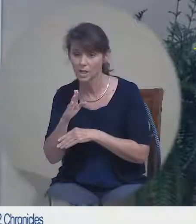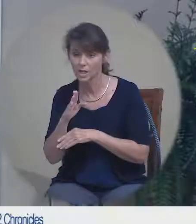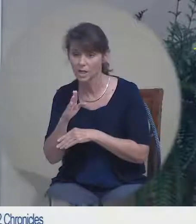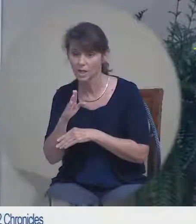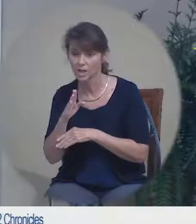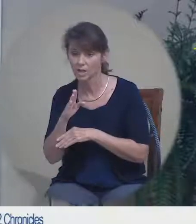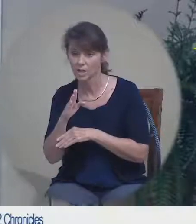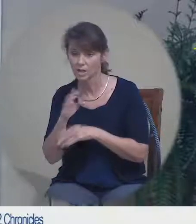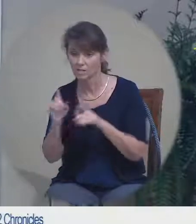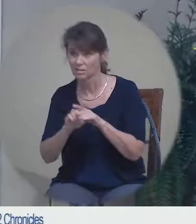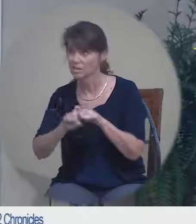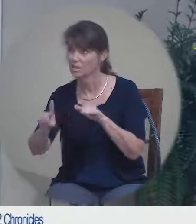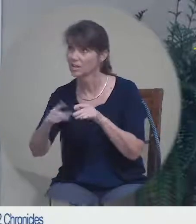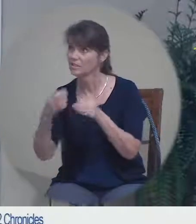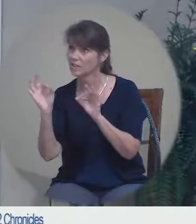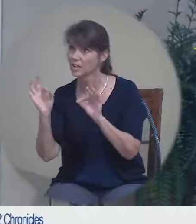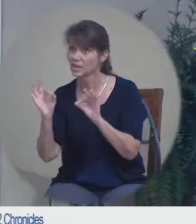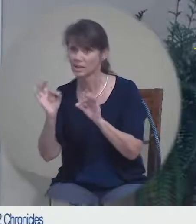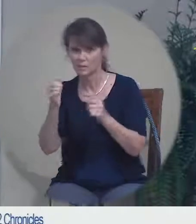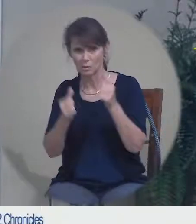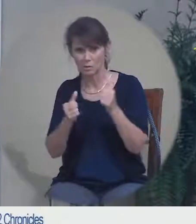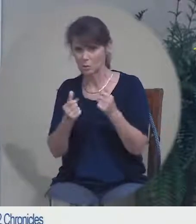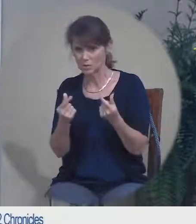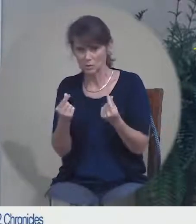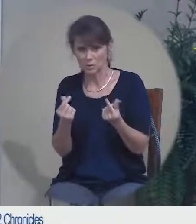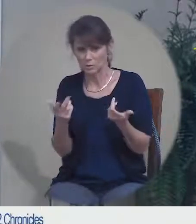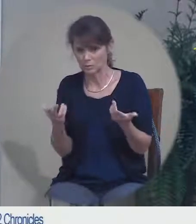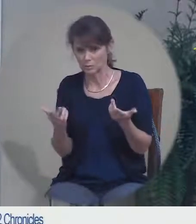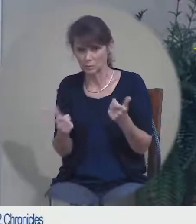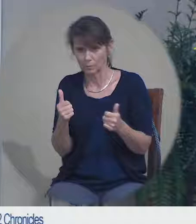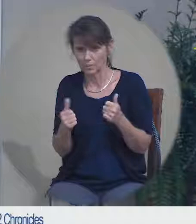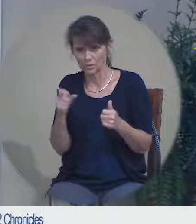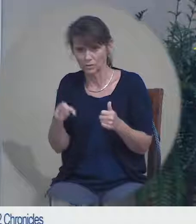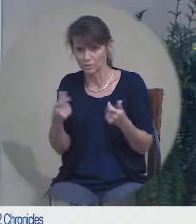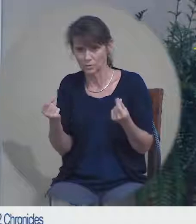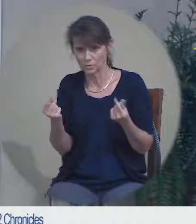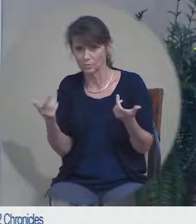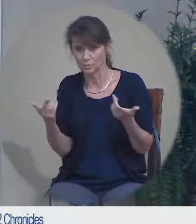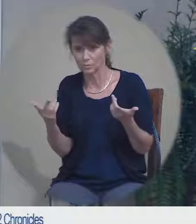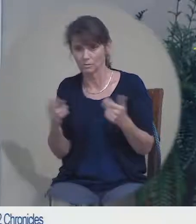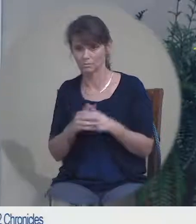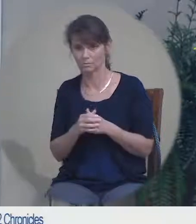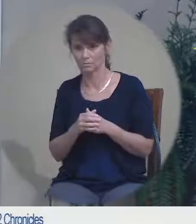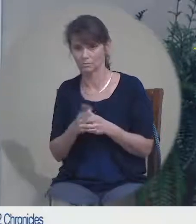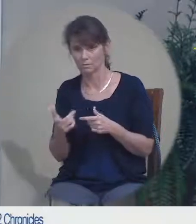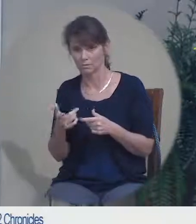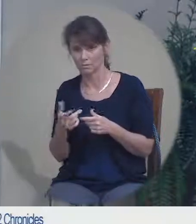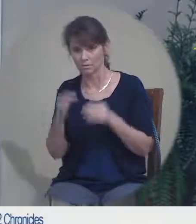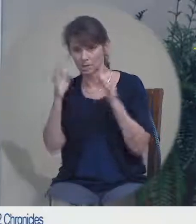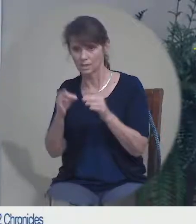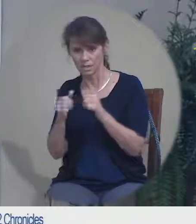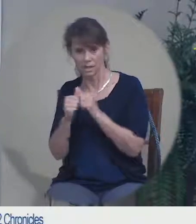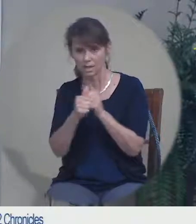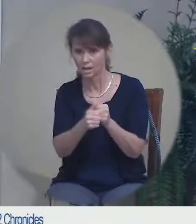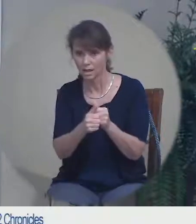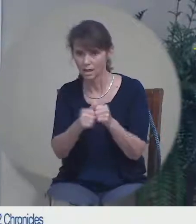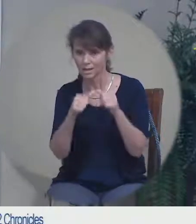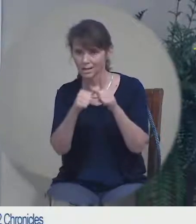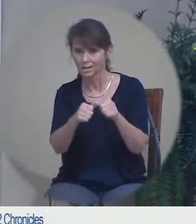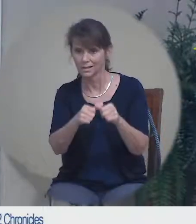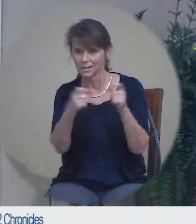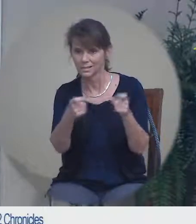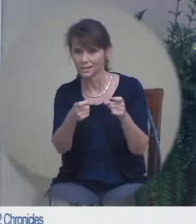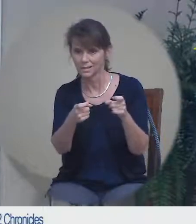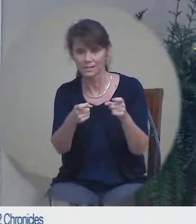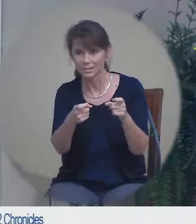do? Keep following the sins of the son of Jeroboam. They took this opportunity of God's